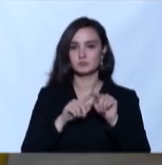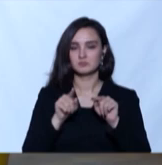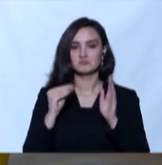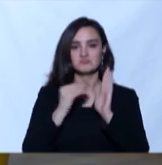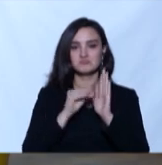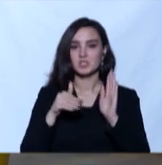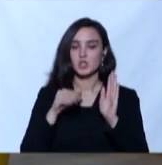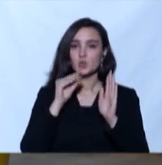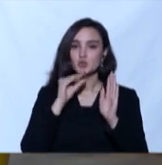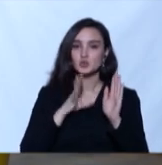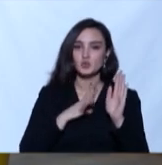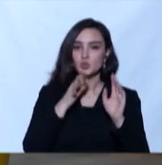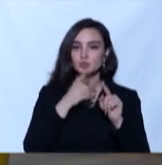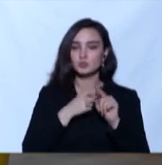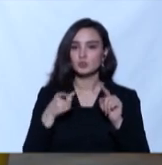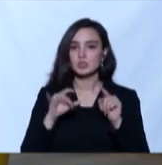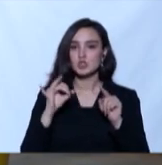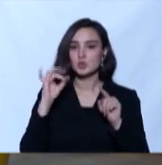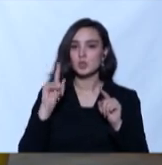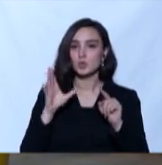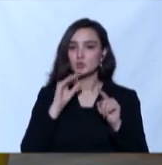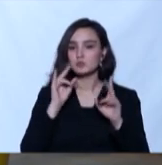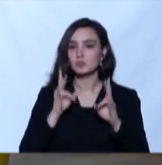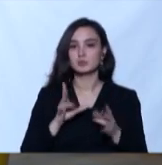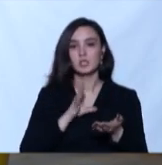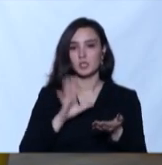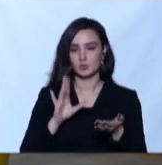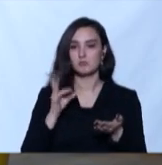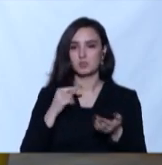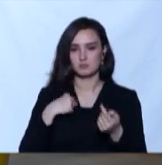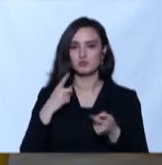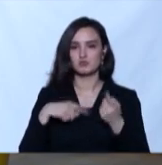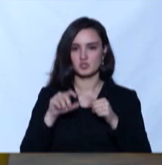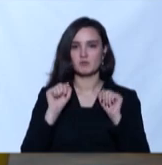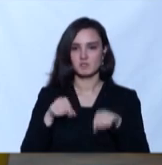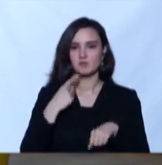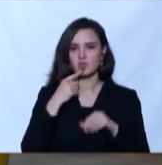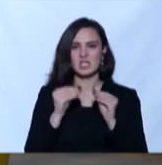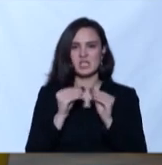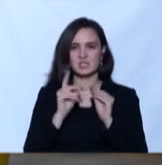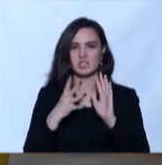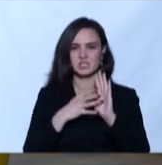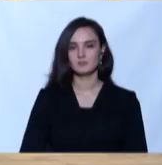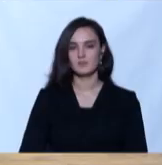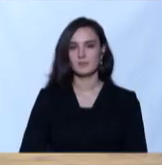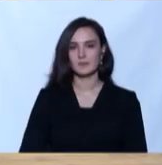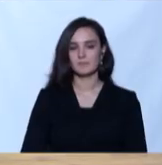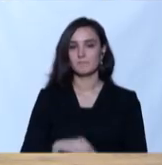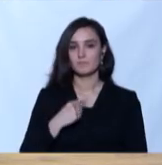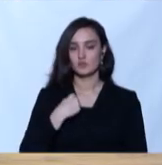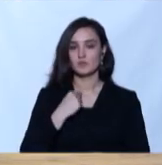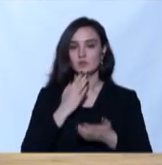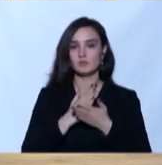of which time period the story takes place, but we can assume that it was in the same time period that it was written. Right. So we have